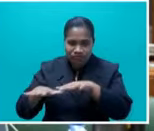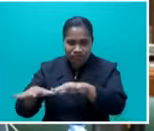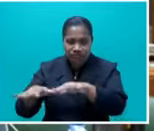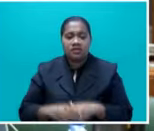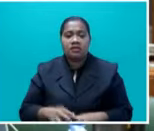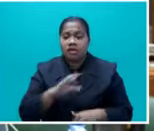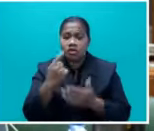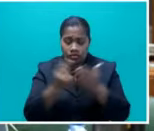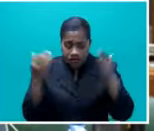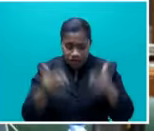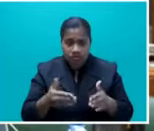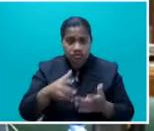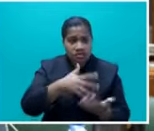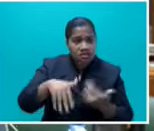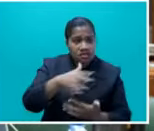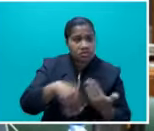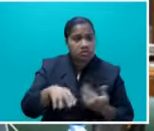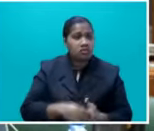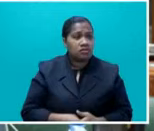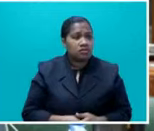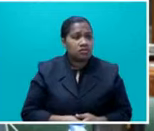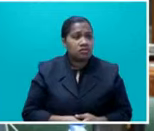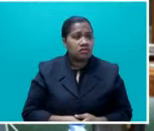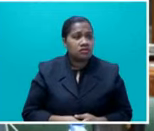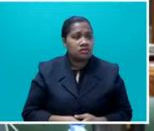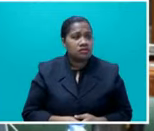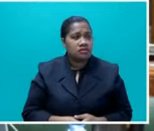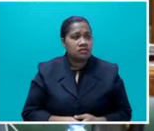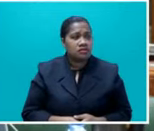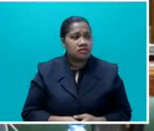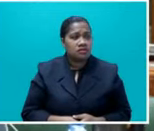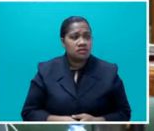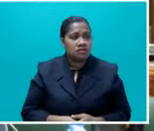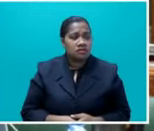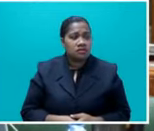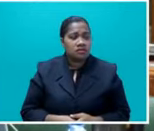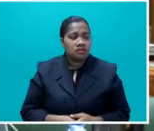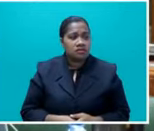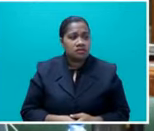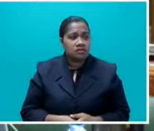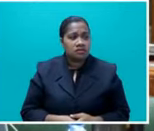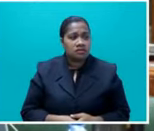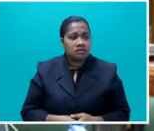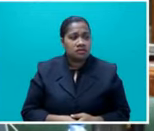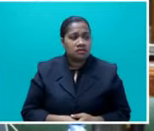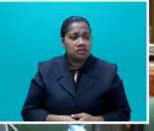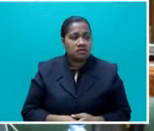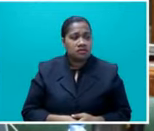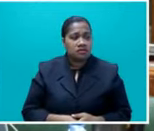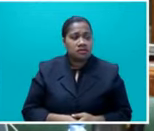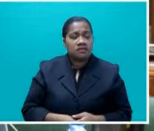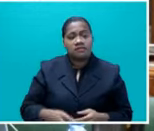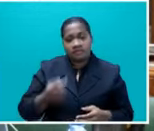cyclones, Madam Speaker. It's El Nino season, La Nina season. Sorry, Madam Speaker. Let's expect a lot